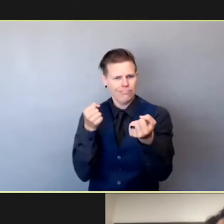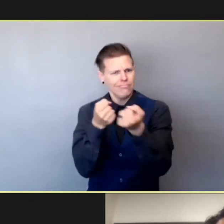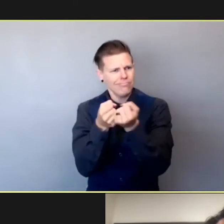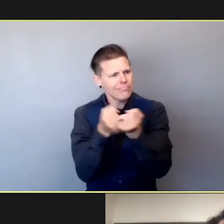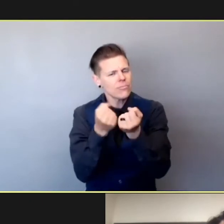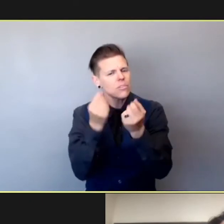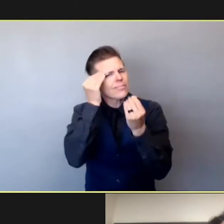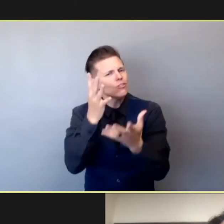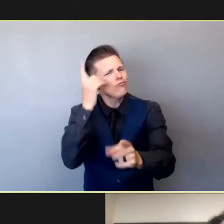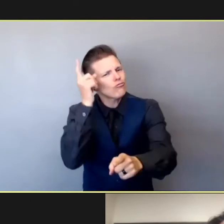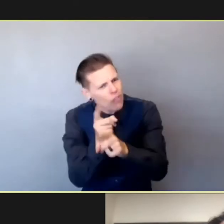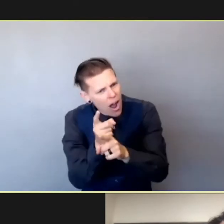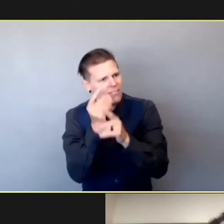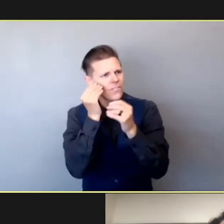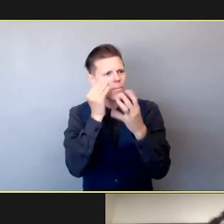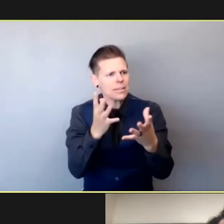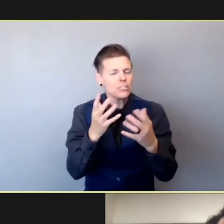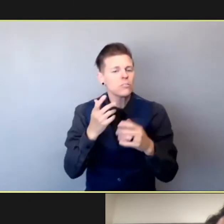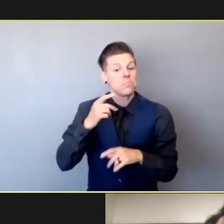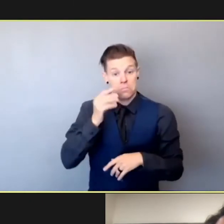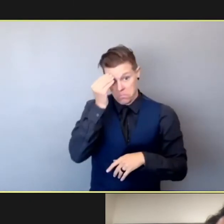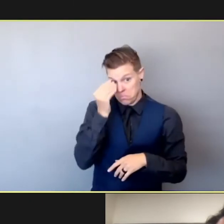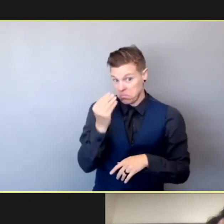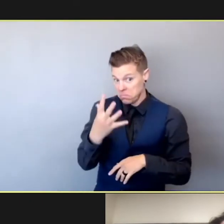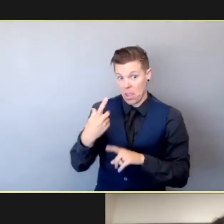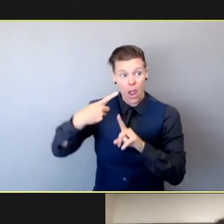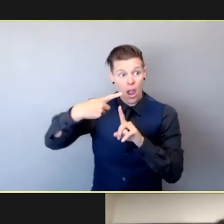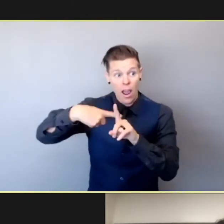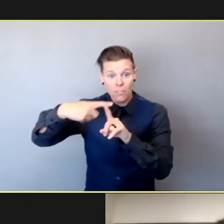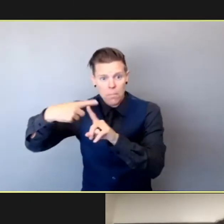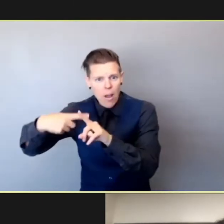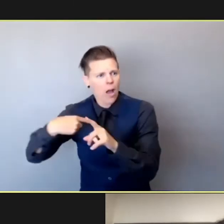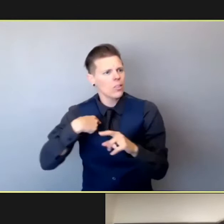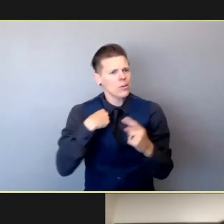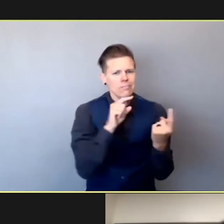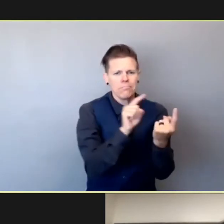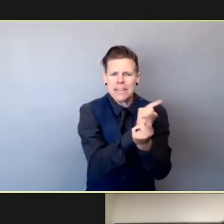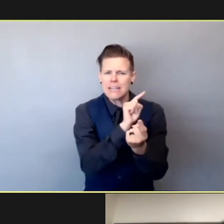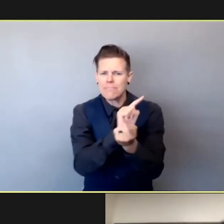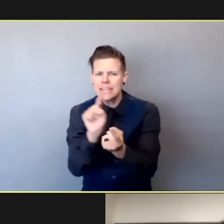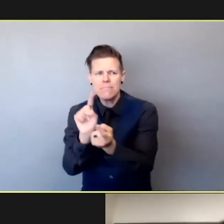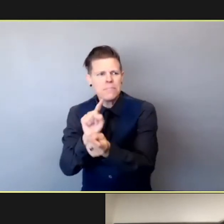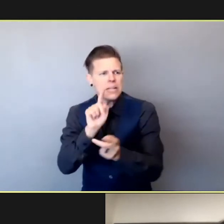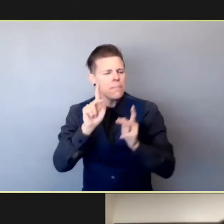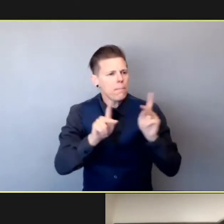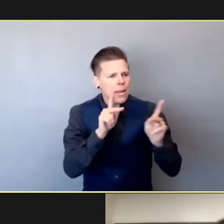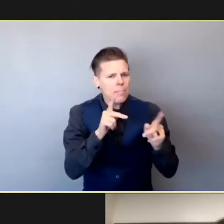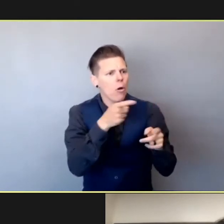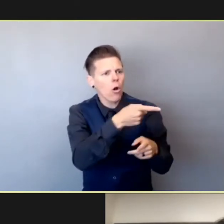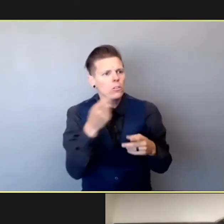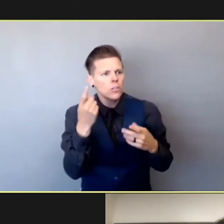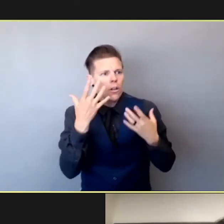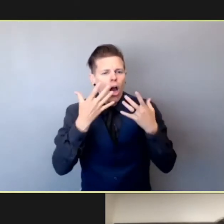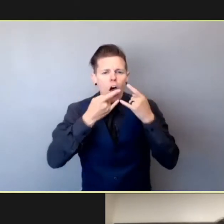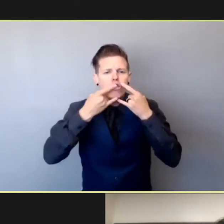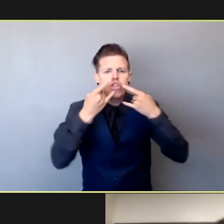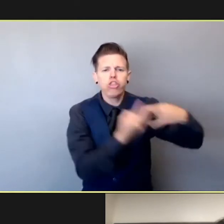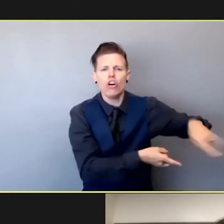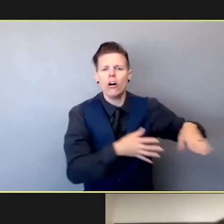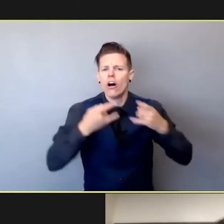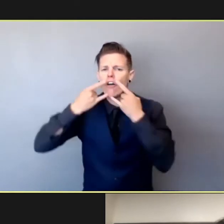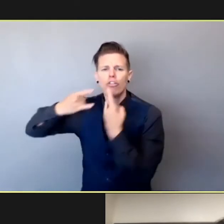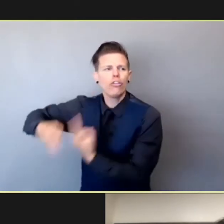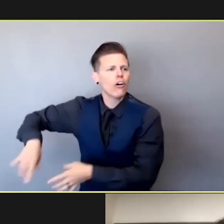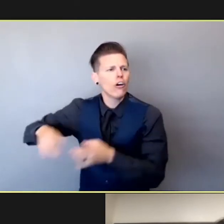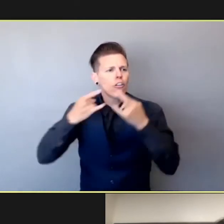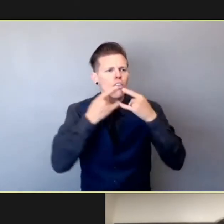every month since the beginning of the pandemic, and every time I've been out, I've seen people who weren't wearing masks. So I don't know exactly what kind of evidence you're